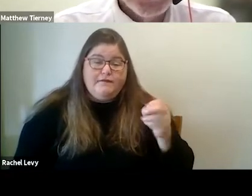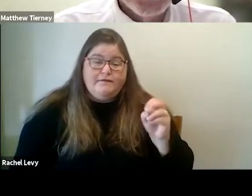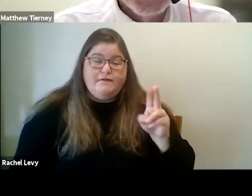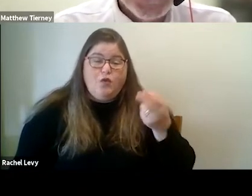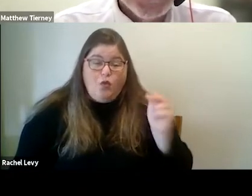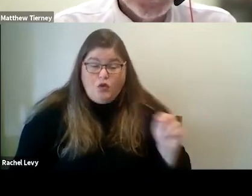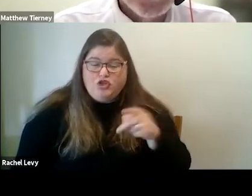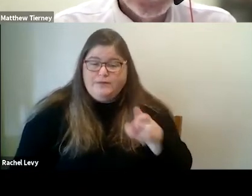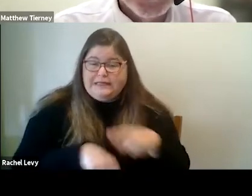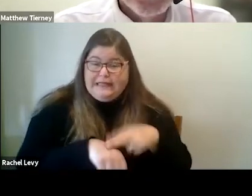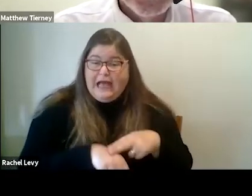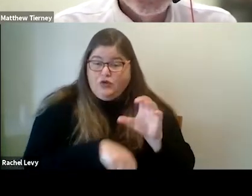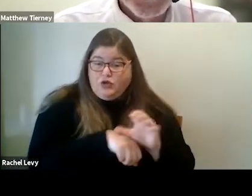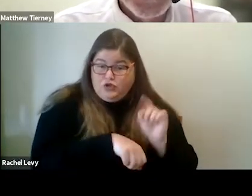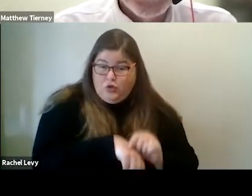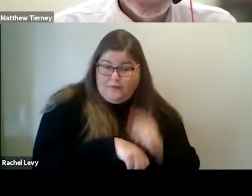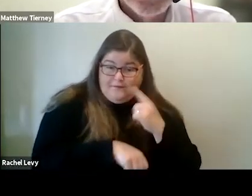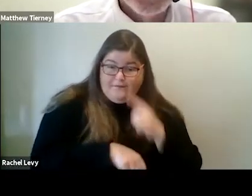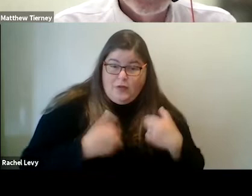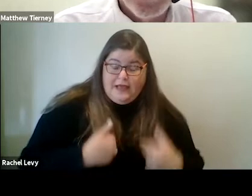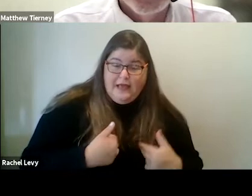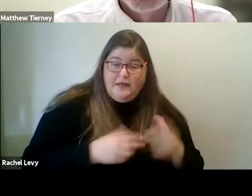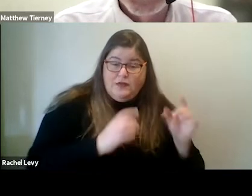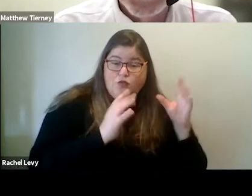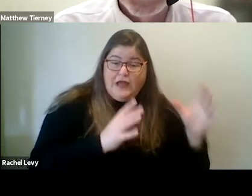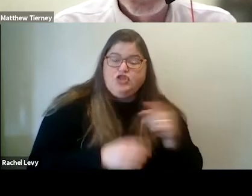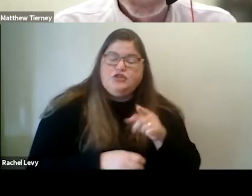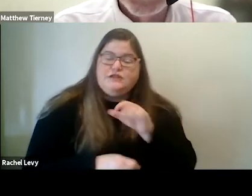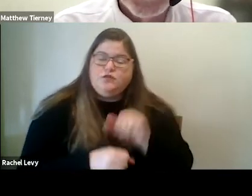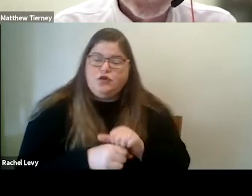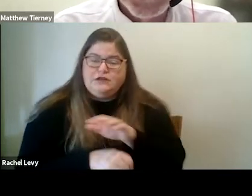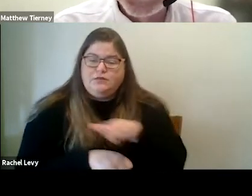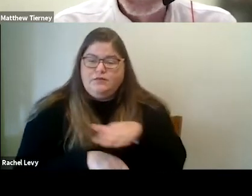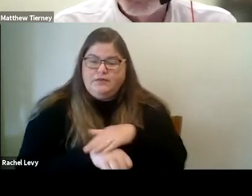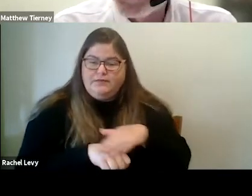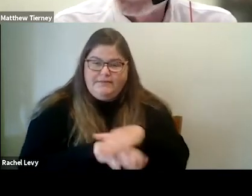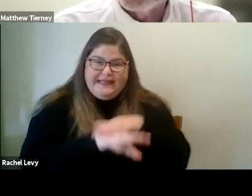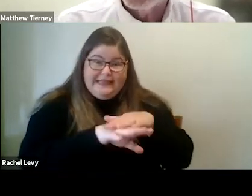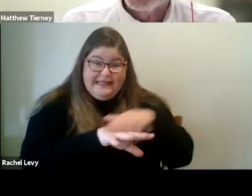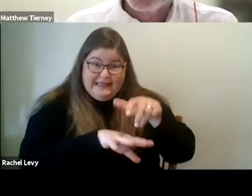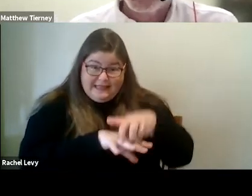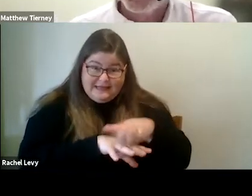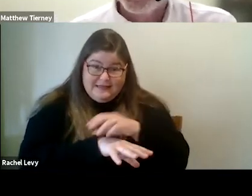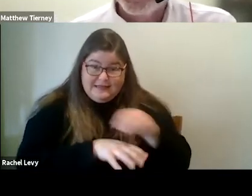Health Services, has worked with the Division of Behavioral Health in the Office of Clinical and Preventive Services. Pamela?